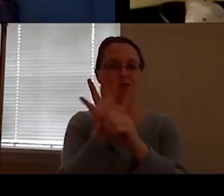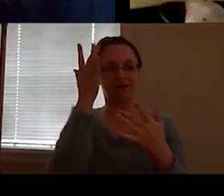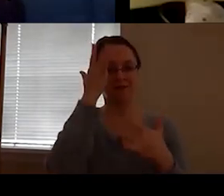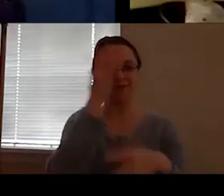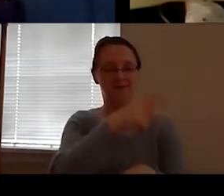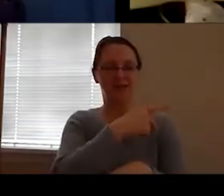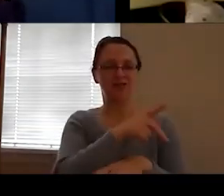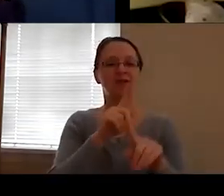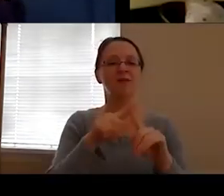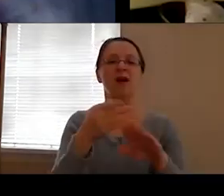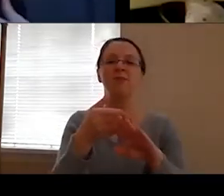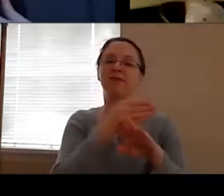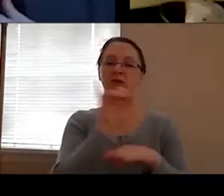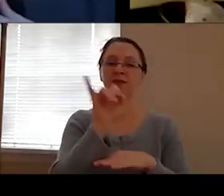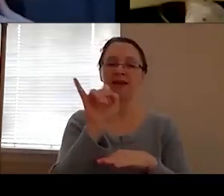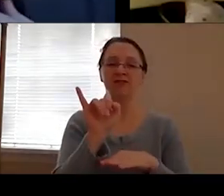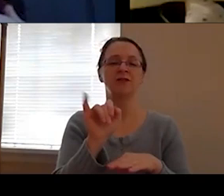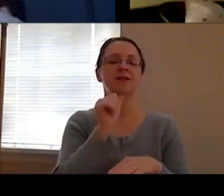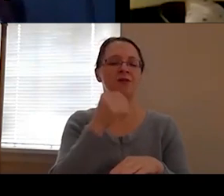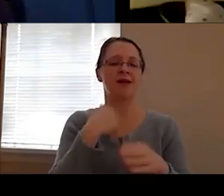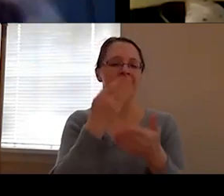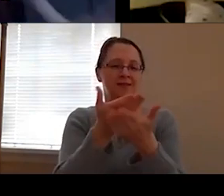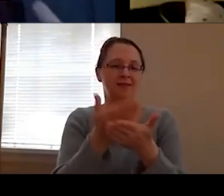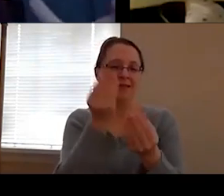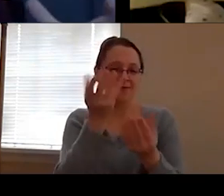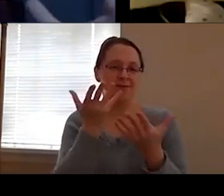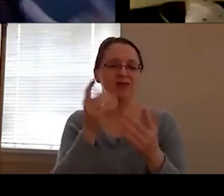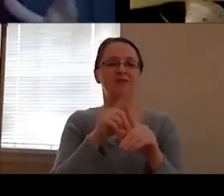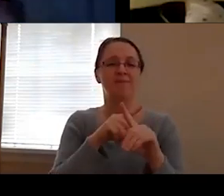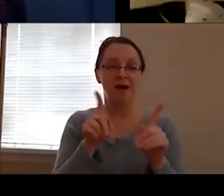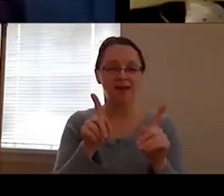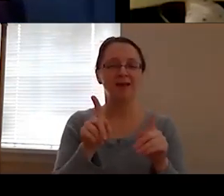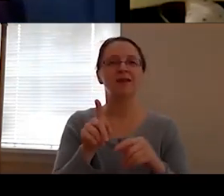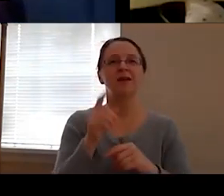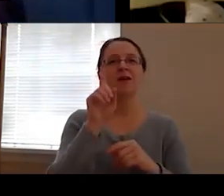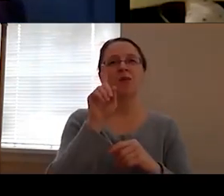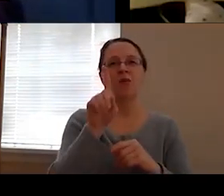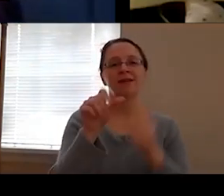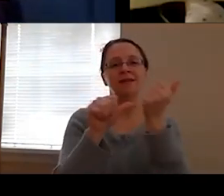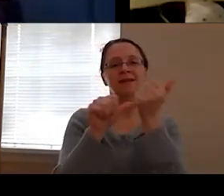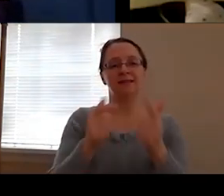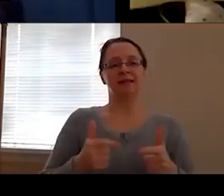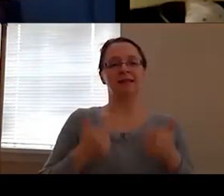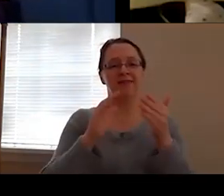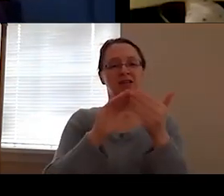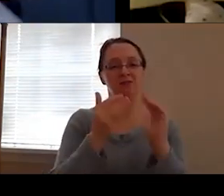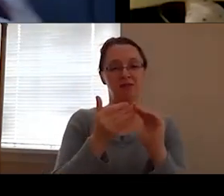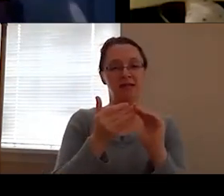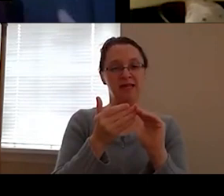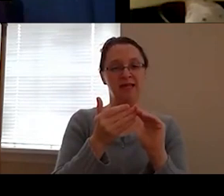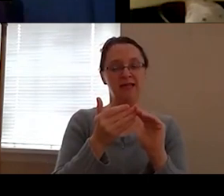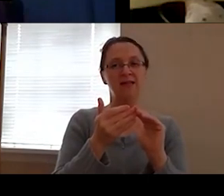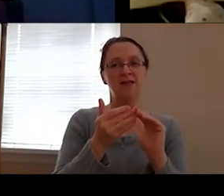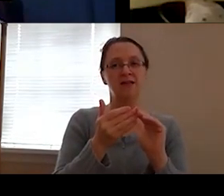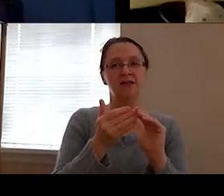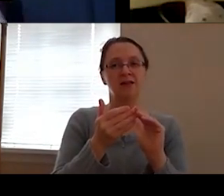don't have before the infection, but what happened is that this is one of the assisted living communities that has